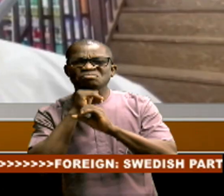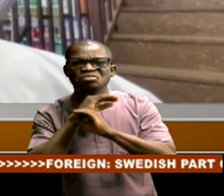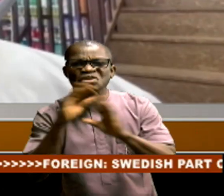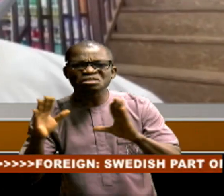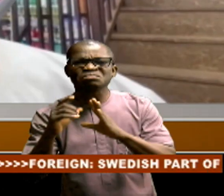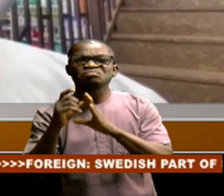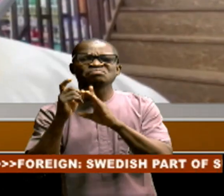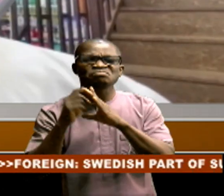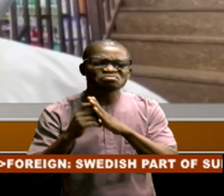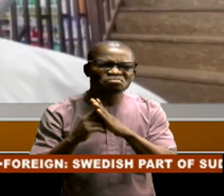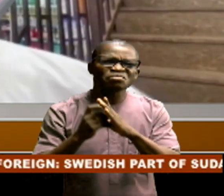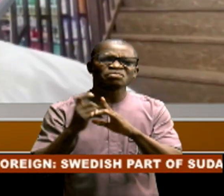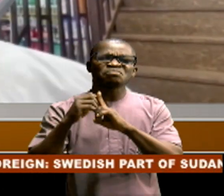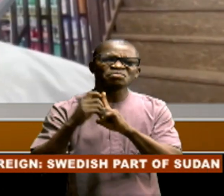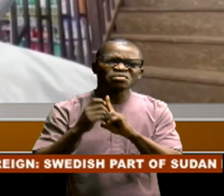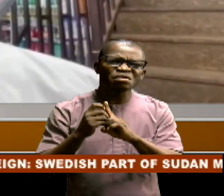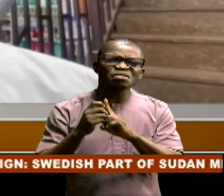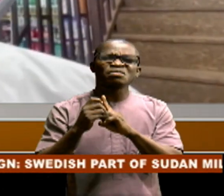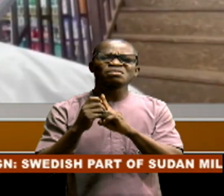food, flour and sugar.